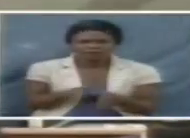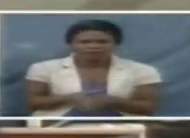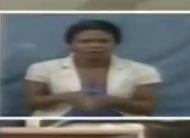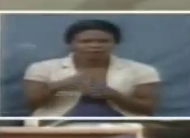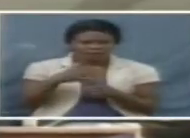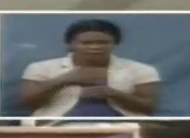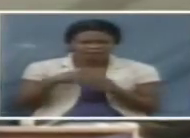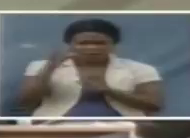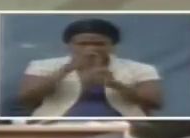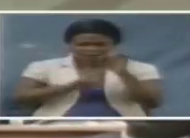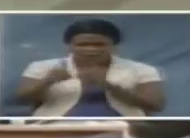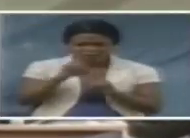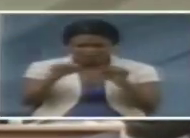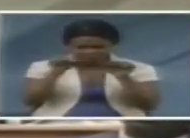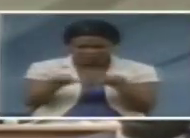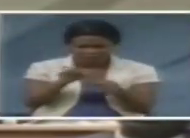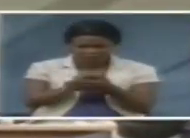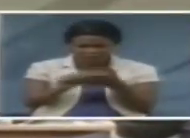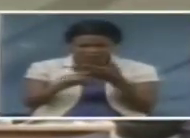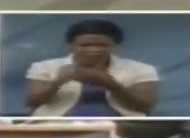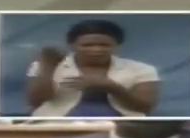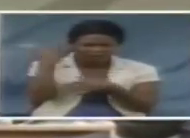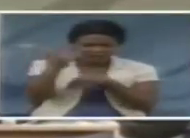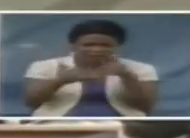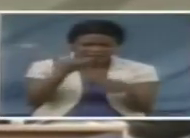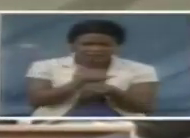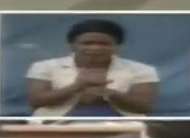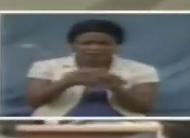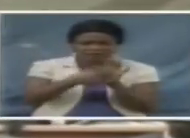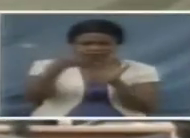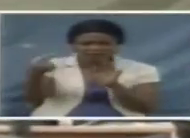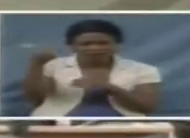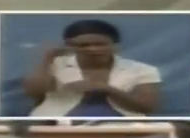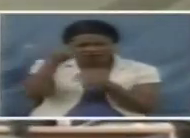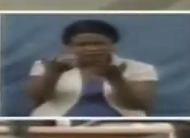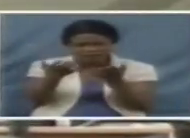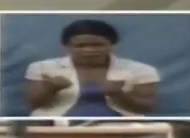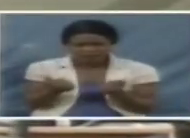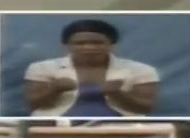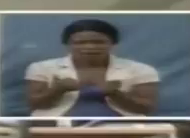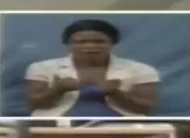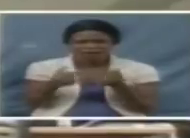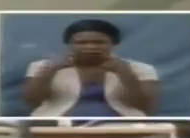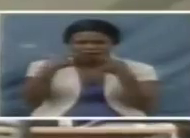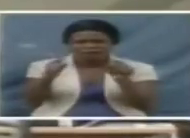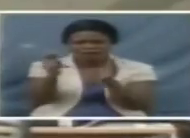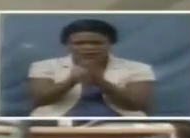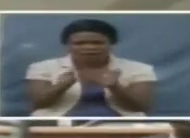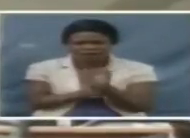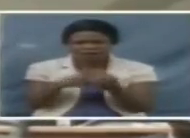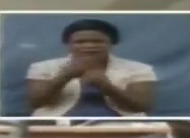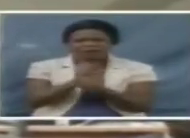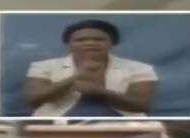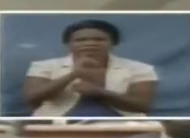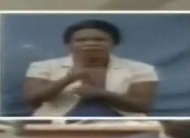Mr. Speaker, in my address to this August House last year, I indicate government's intention to review legislation